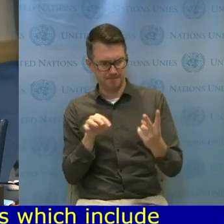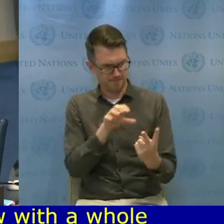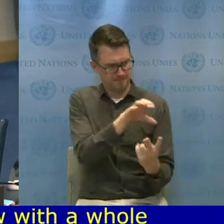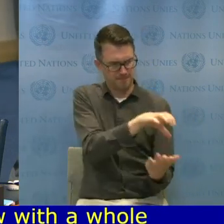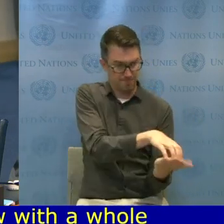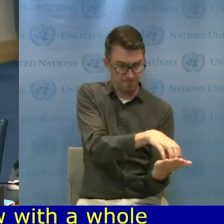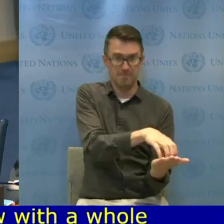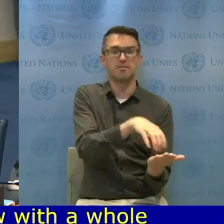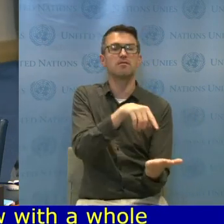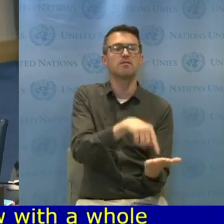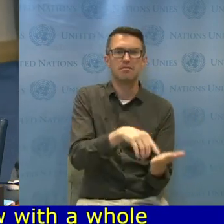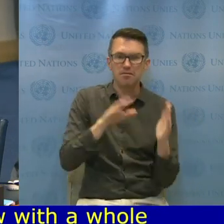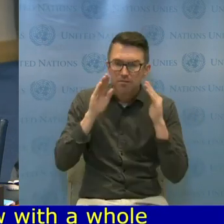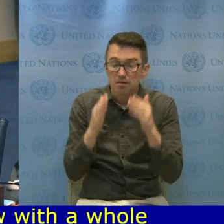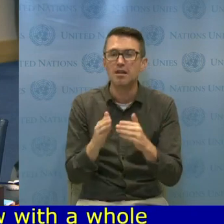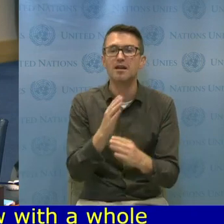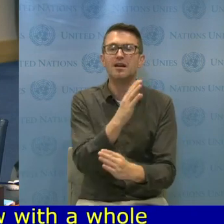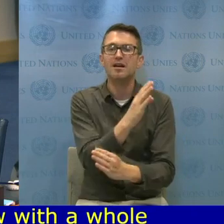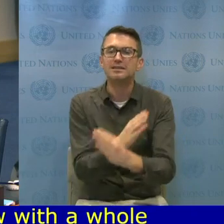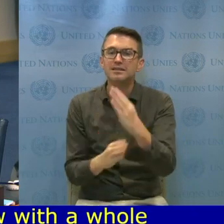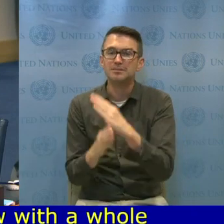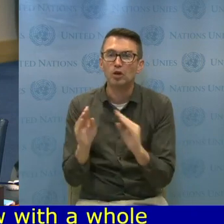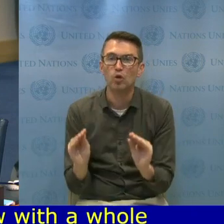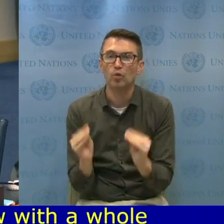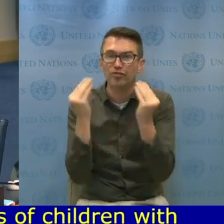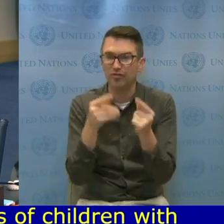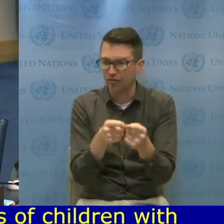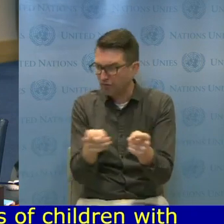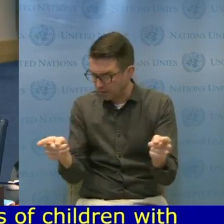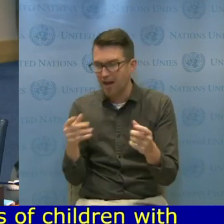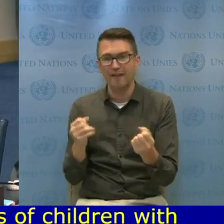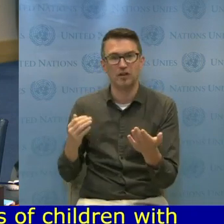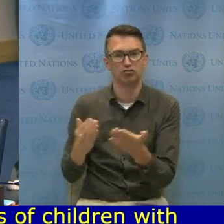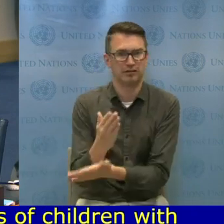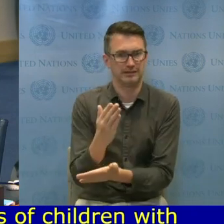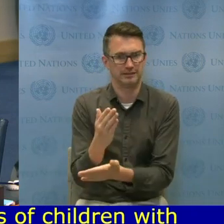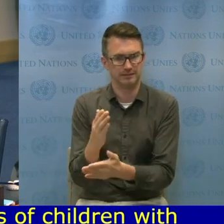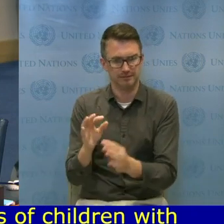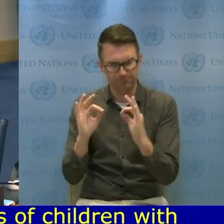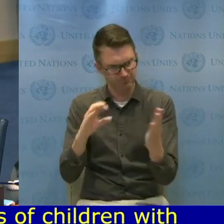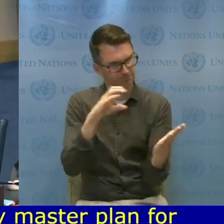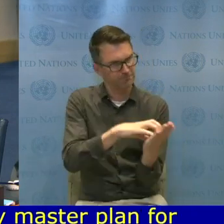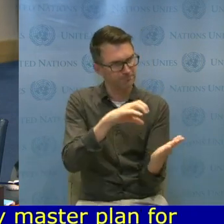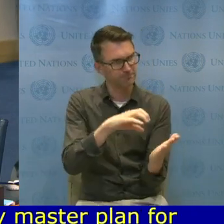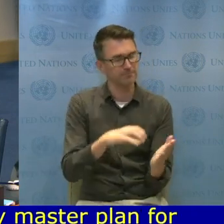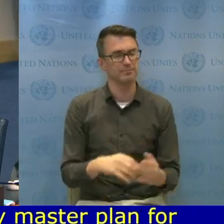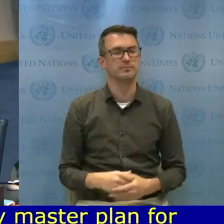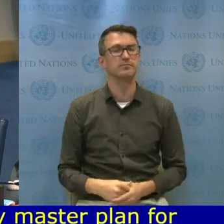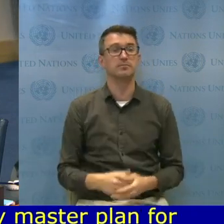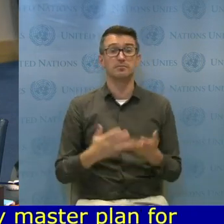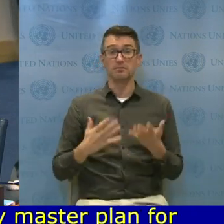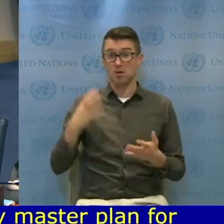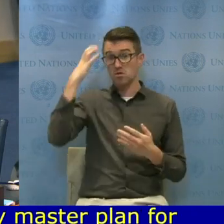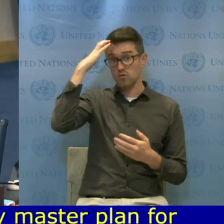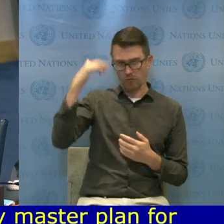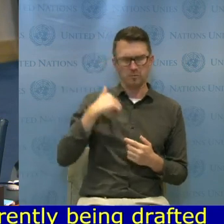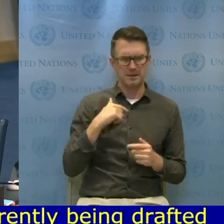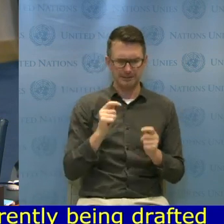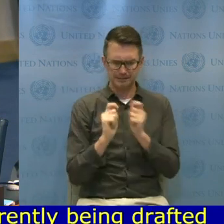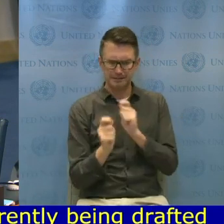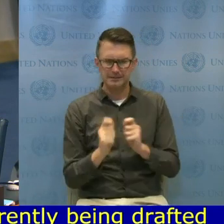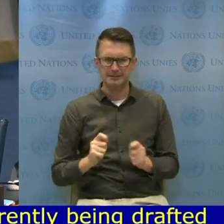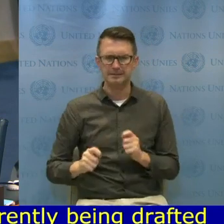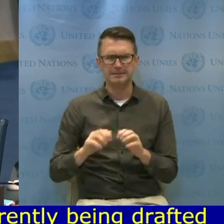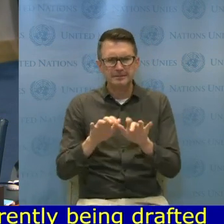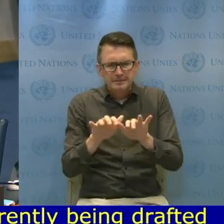disabilities is currently being drafted, and it is expected to be completed in December this year. It is in line with the 2030 agenda and